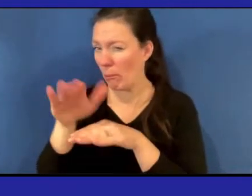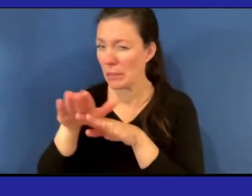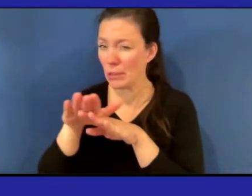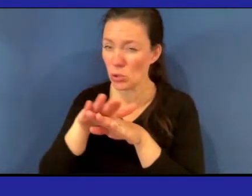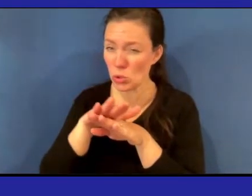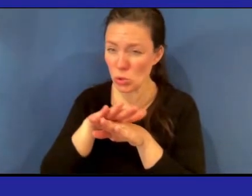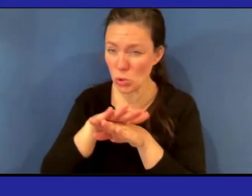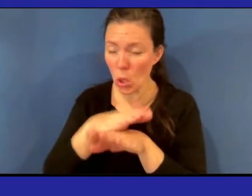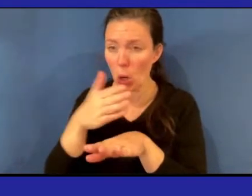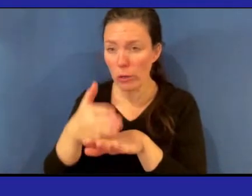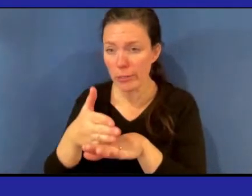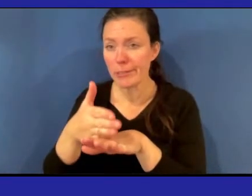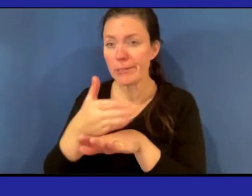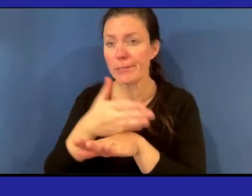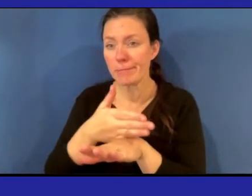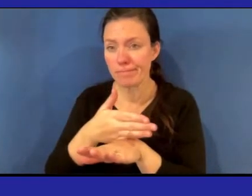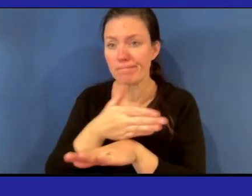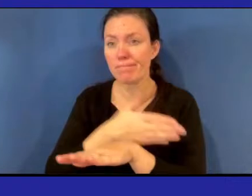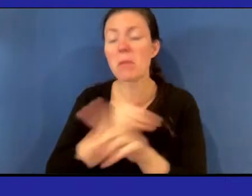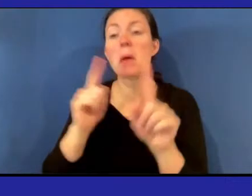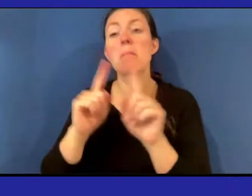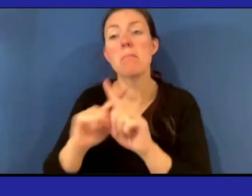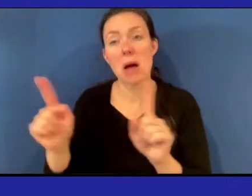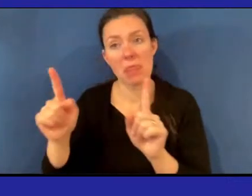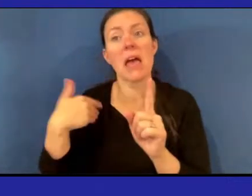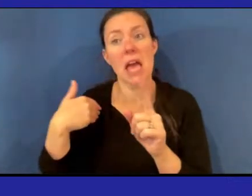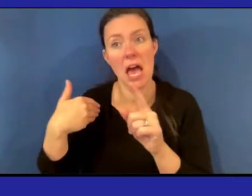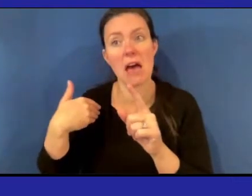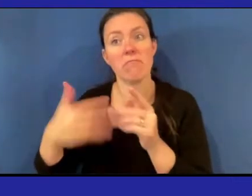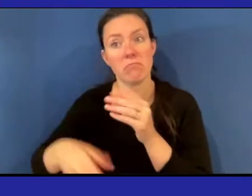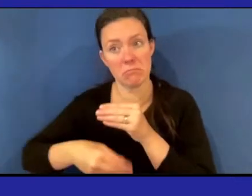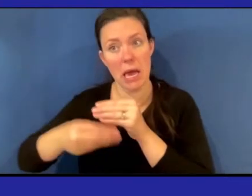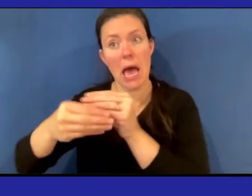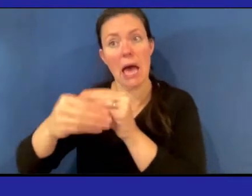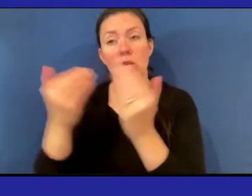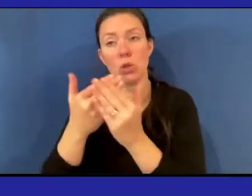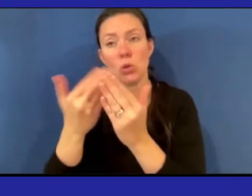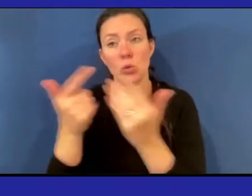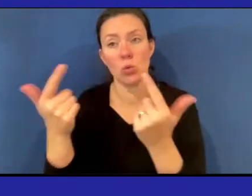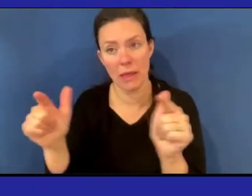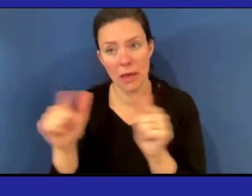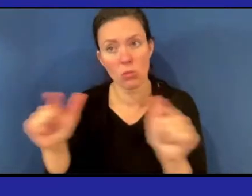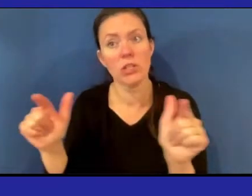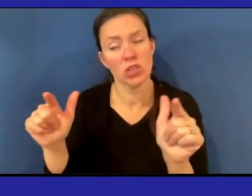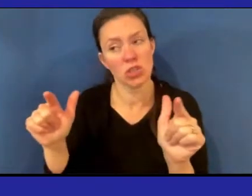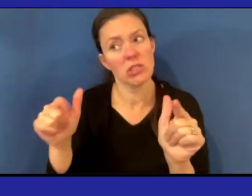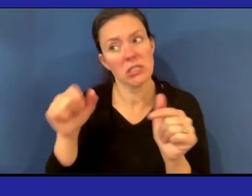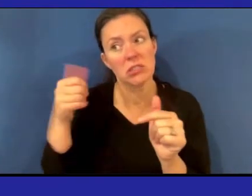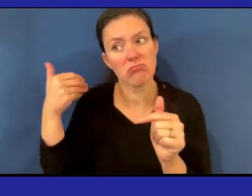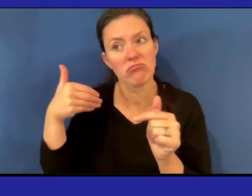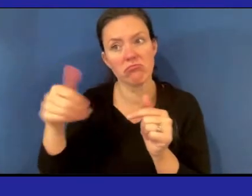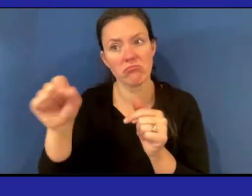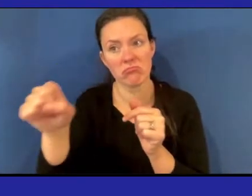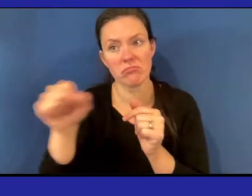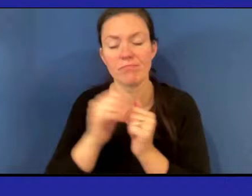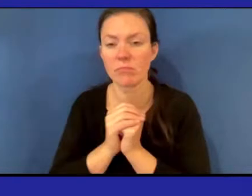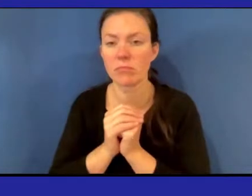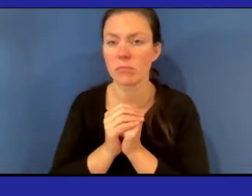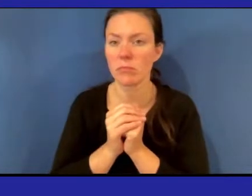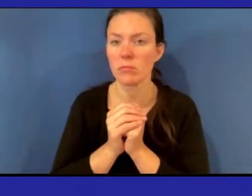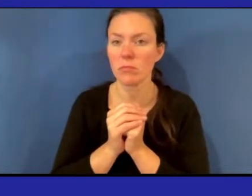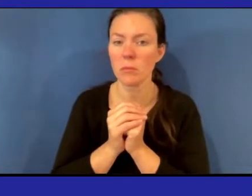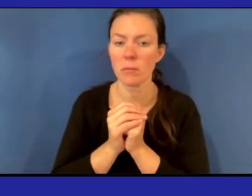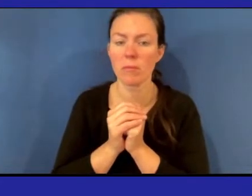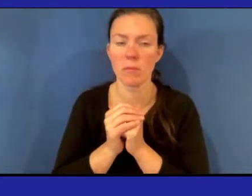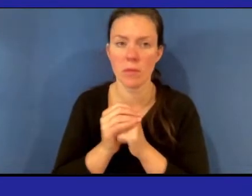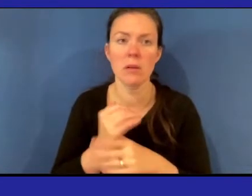of languages Okay, that Epic is in. I think part of that is also globalization, right? Like as yeah, countries sign up for Epic, they need to get with the